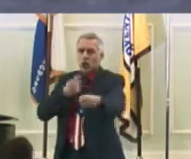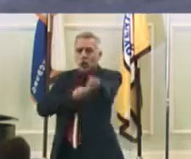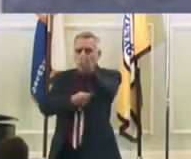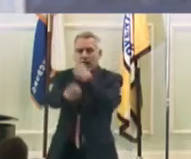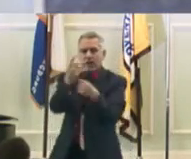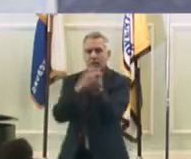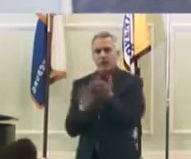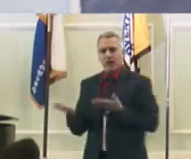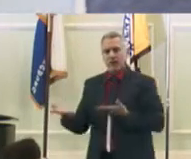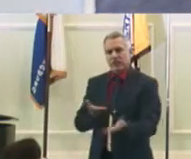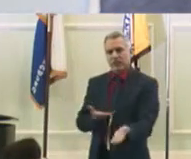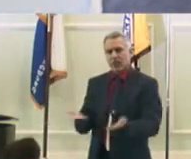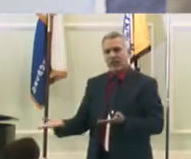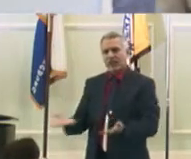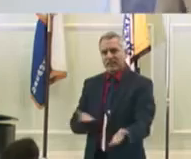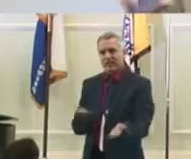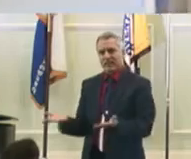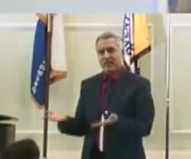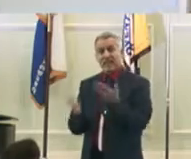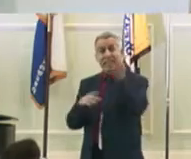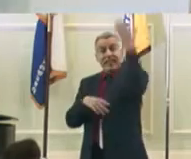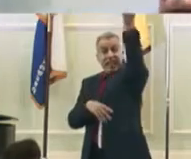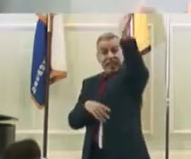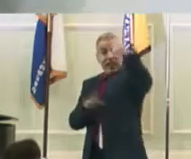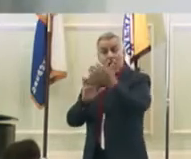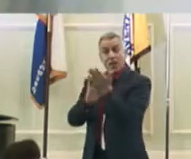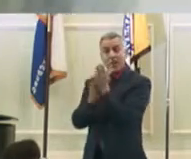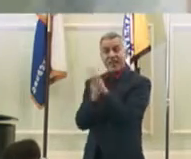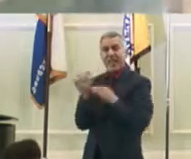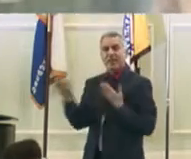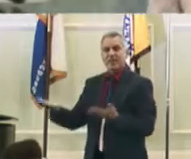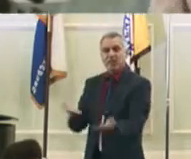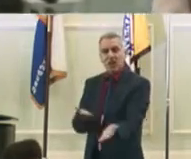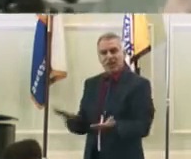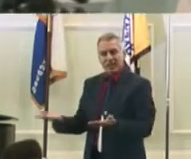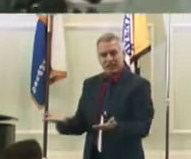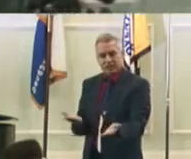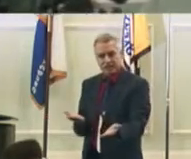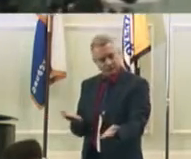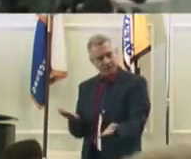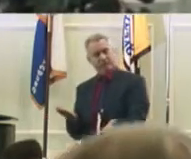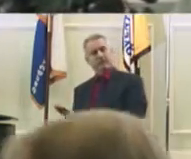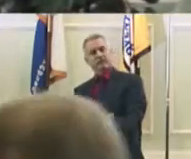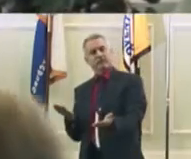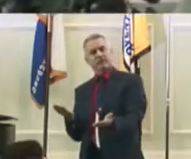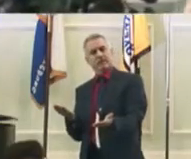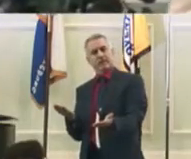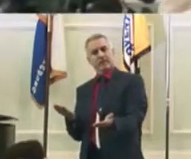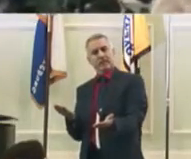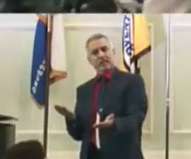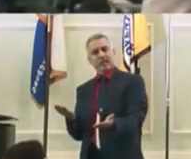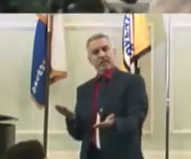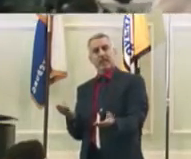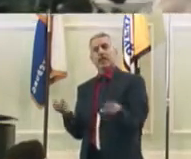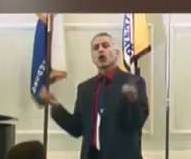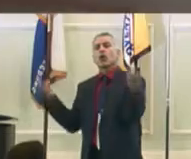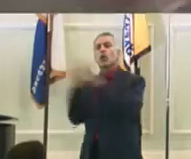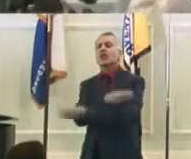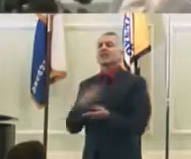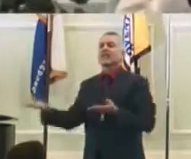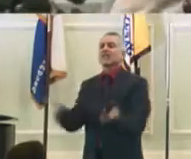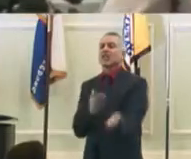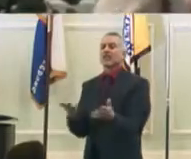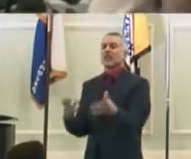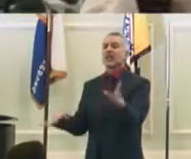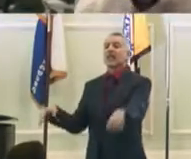that word in the Greek is translated doulos. It doesn't just mean servant, it means slave. He